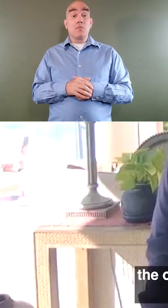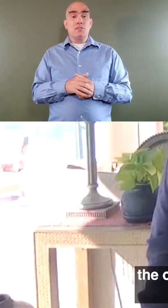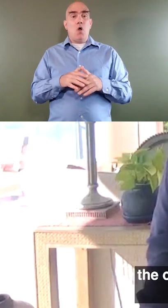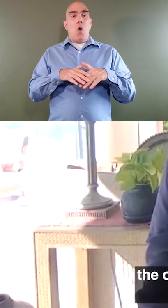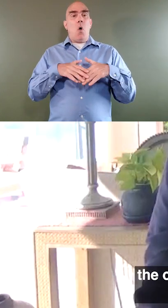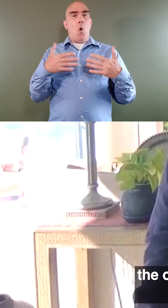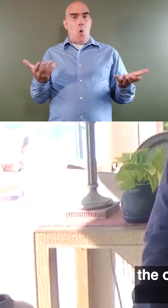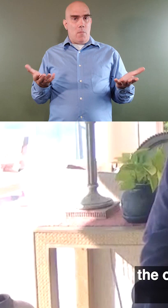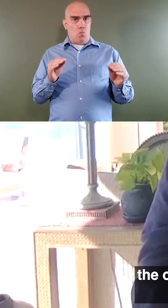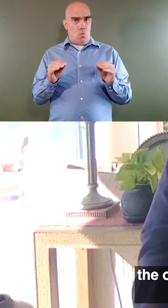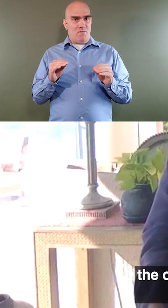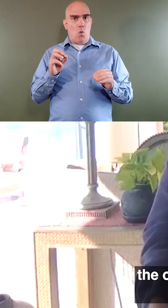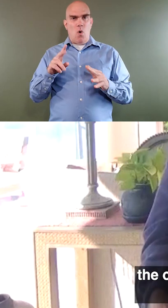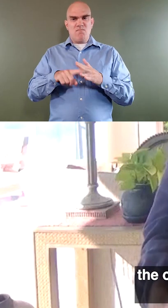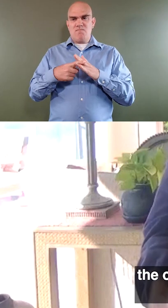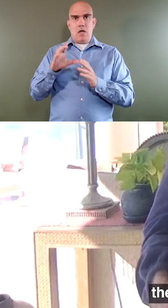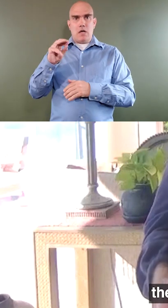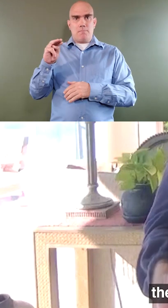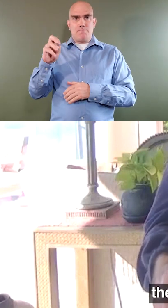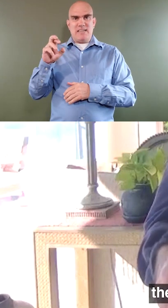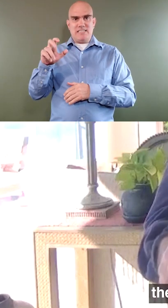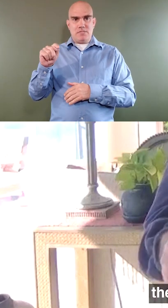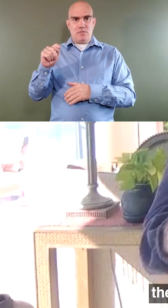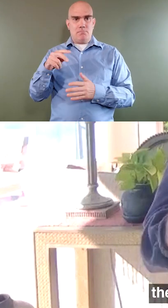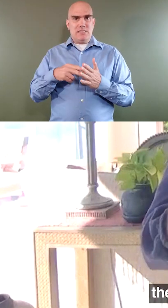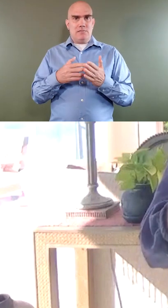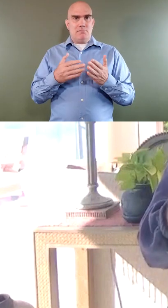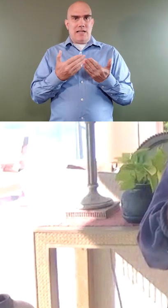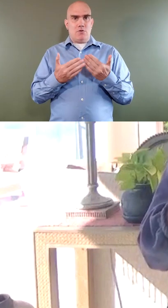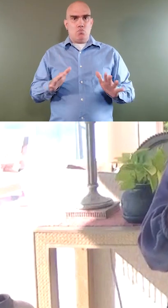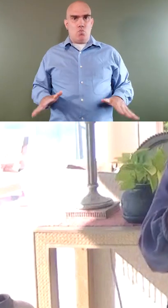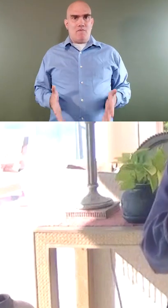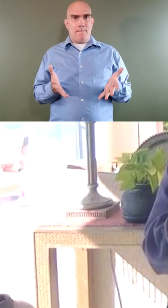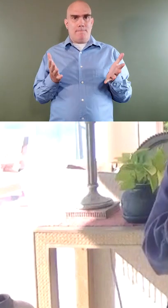opening move or commencement was bringing the hands up, the fingers pointing down and in.